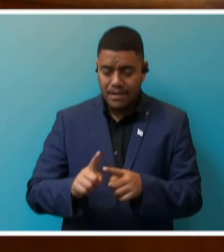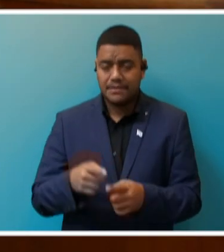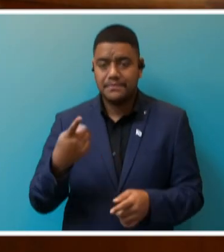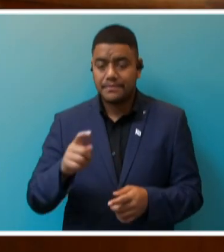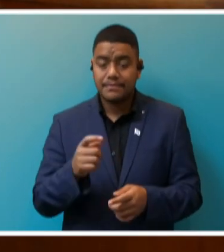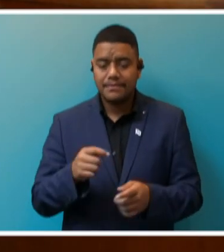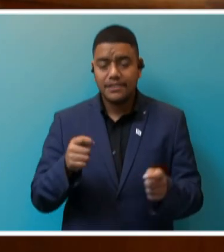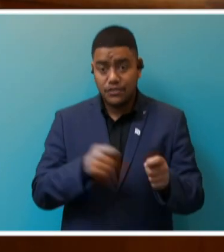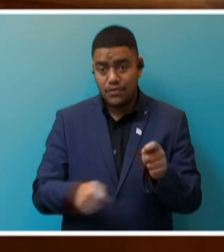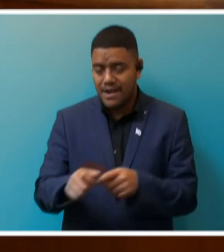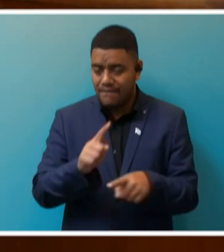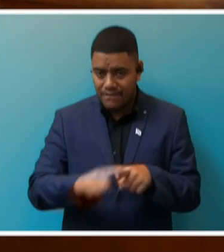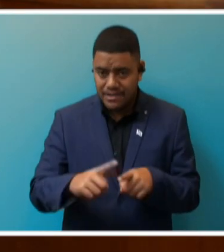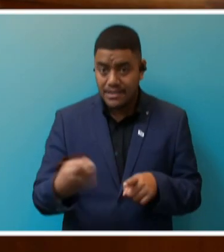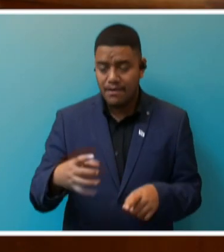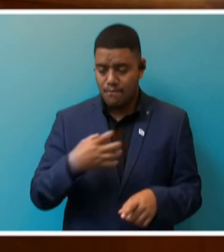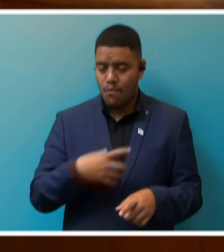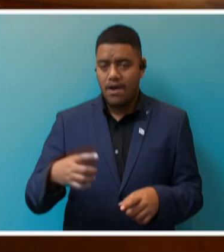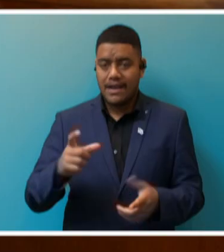trade faster and more predictable.